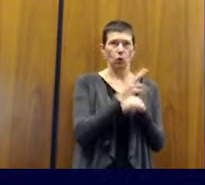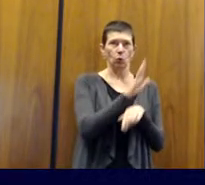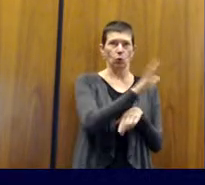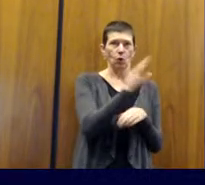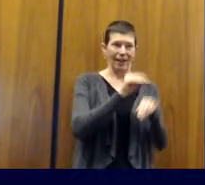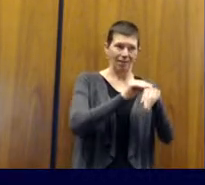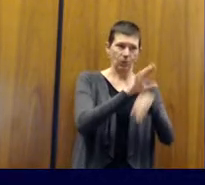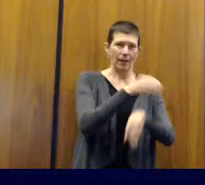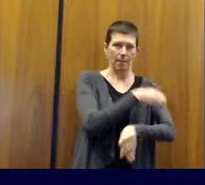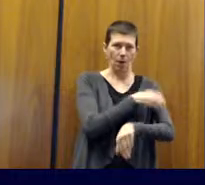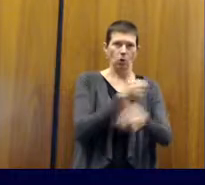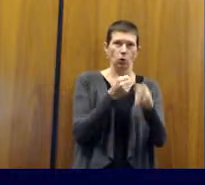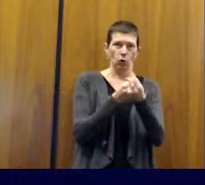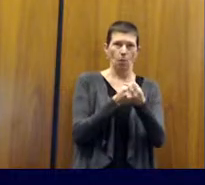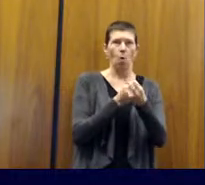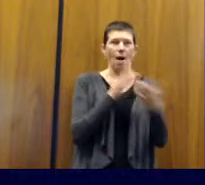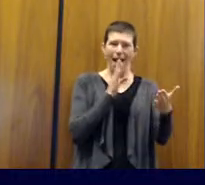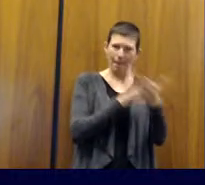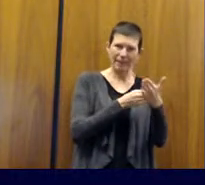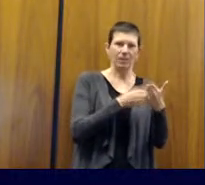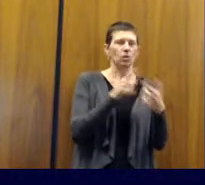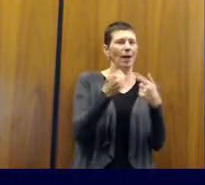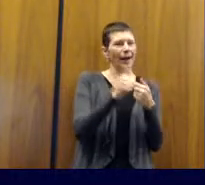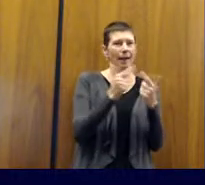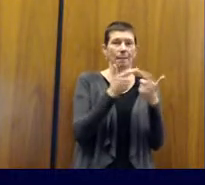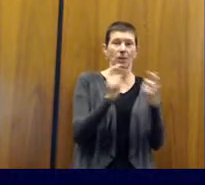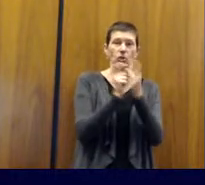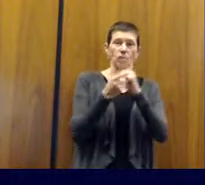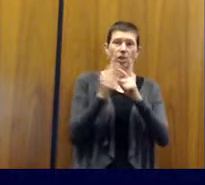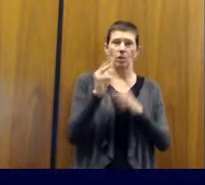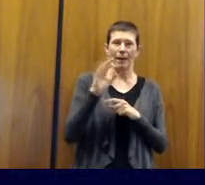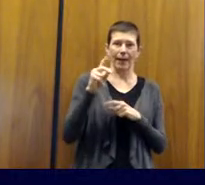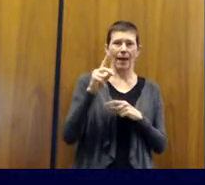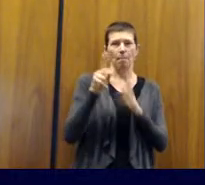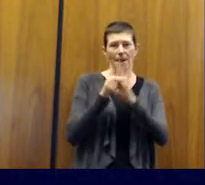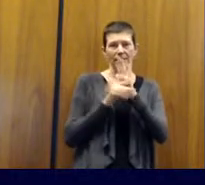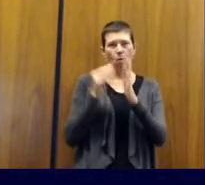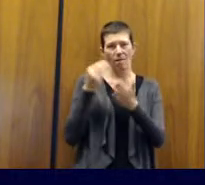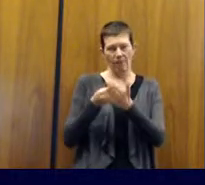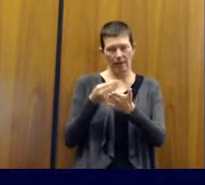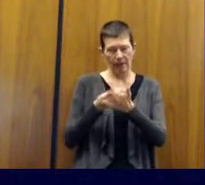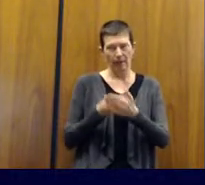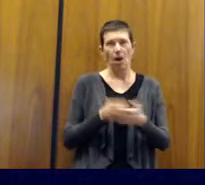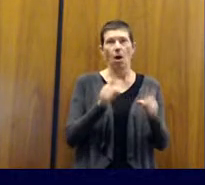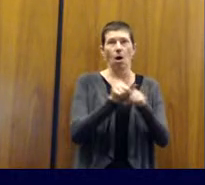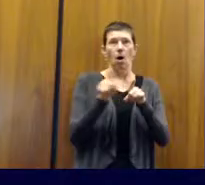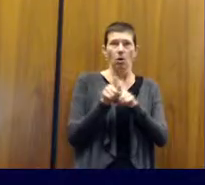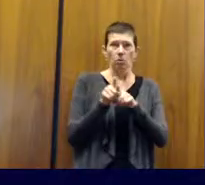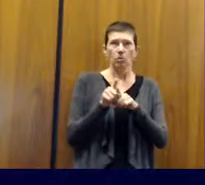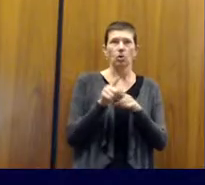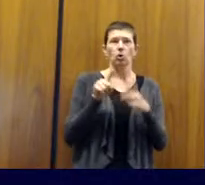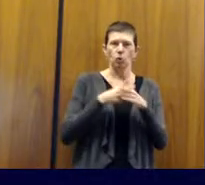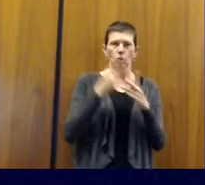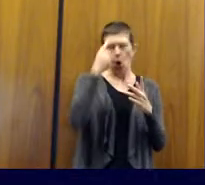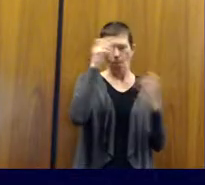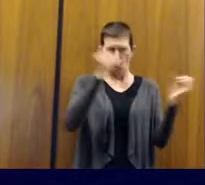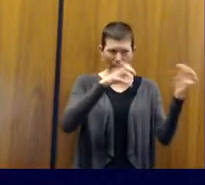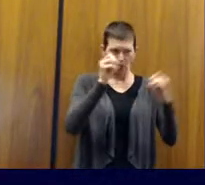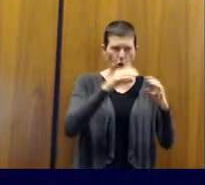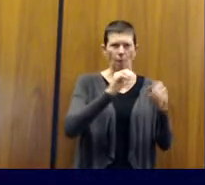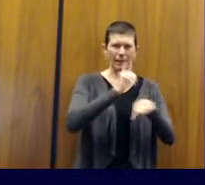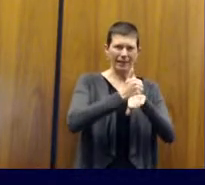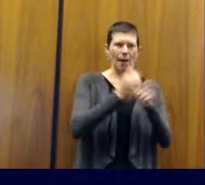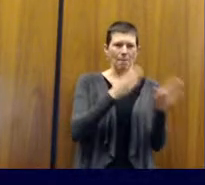influence and power to support opposition to any major changes to Medicaid policies or funding. but also to start brainstorming, creating a plan of